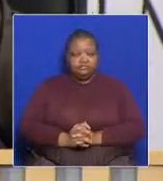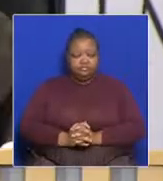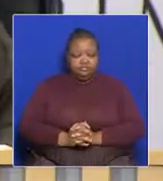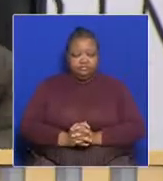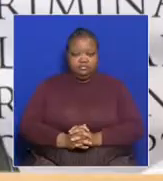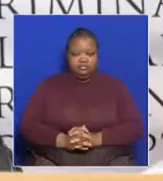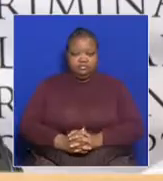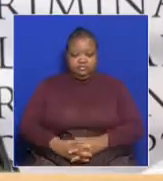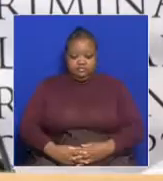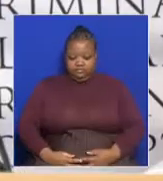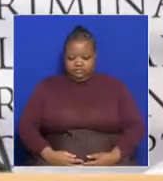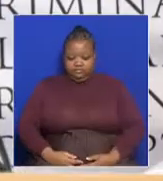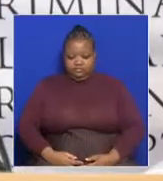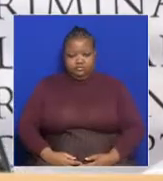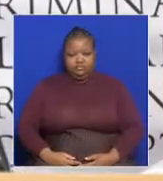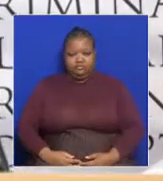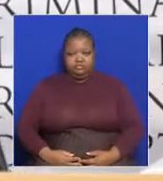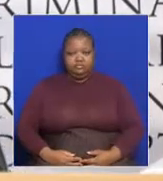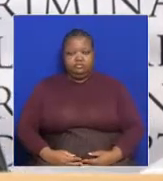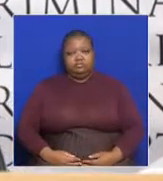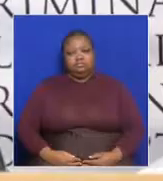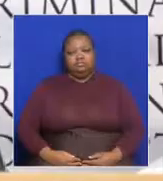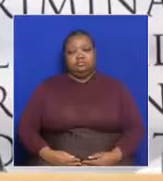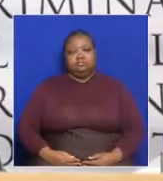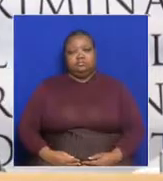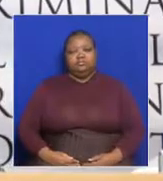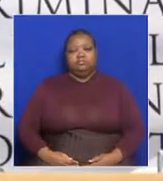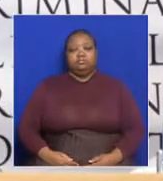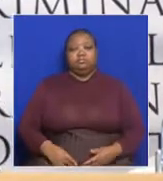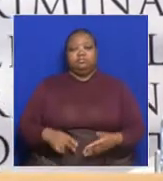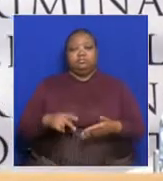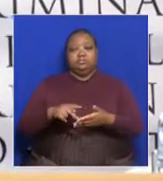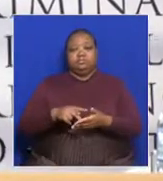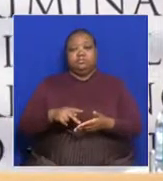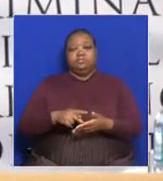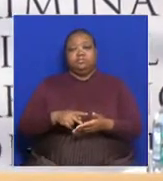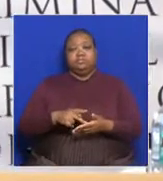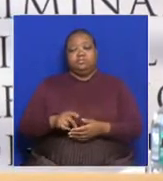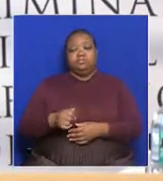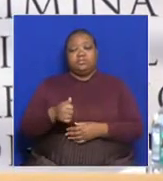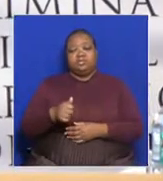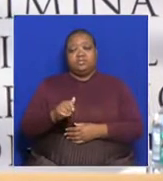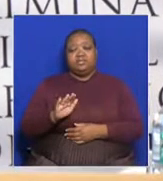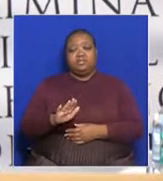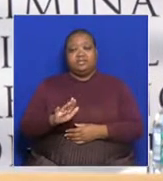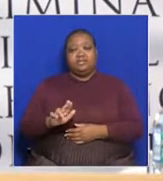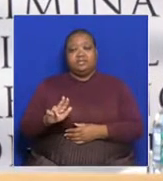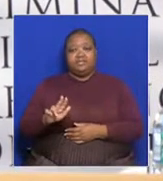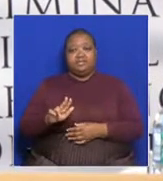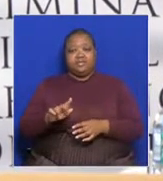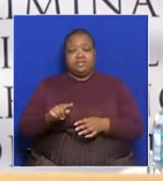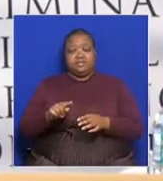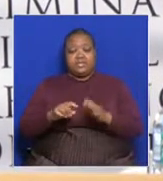And then I wanted you to turn to page 658, which is the conclusion of that statement.